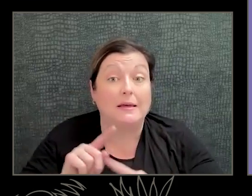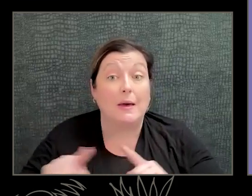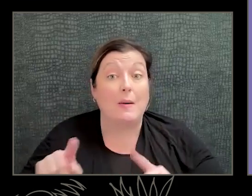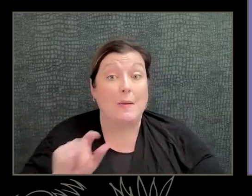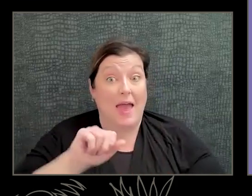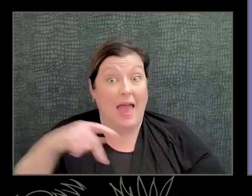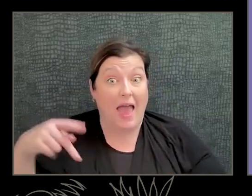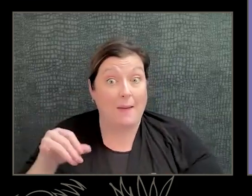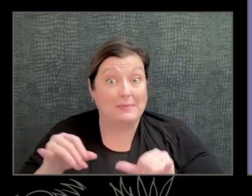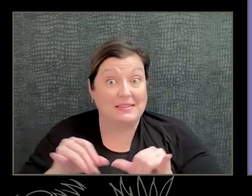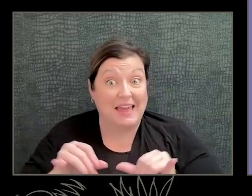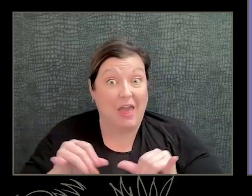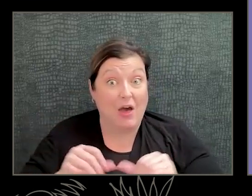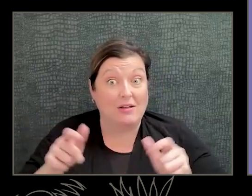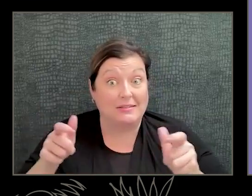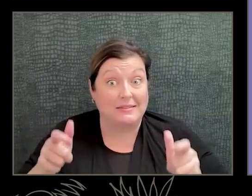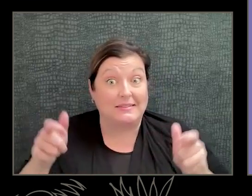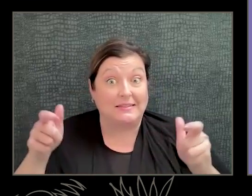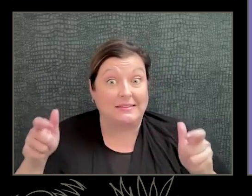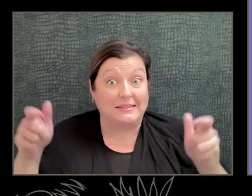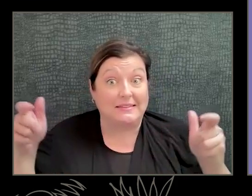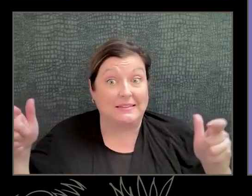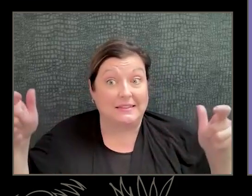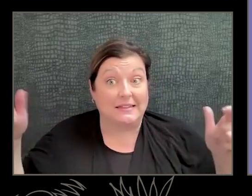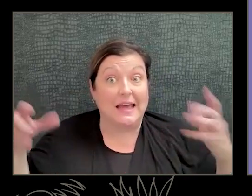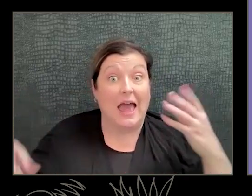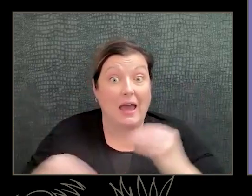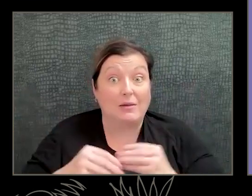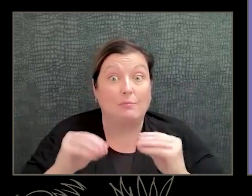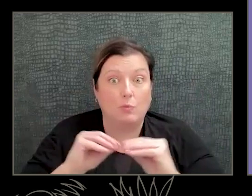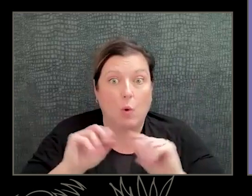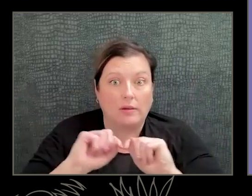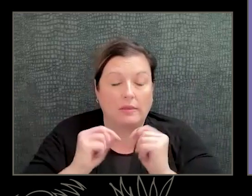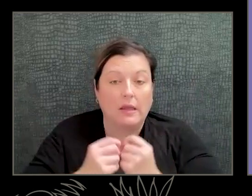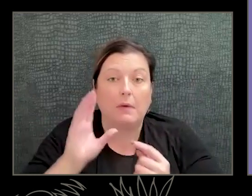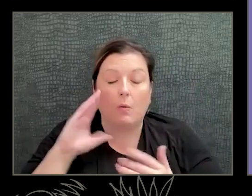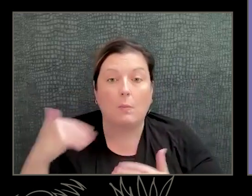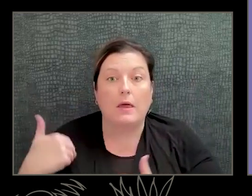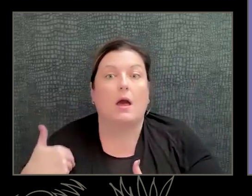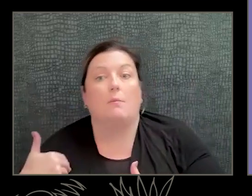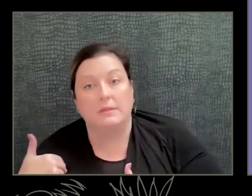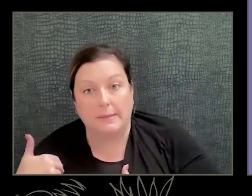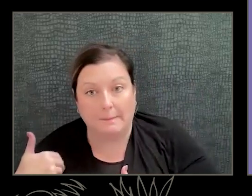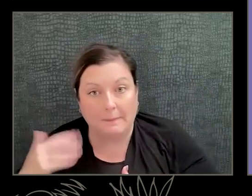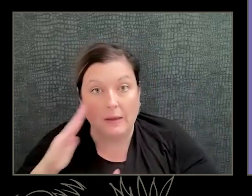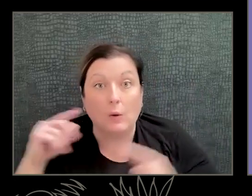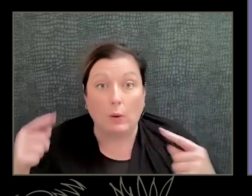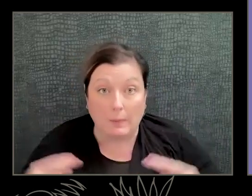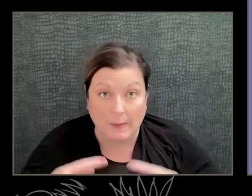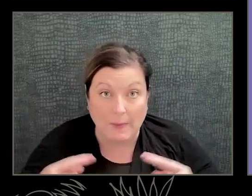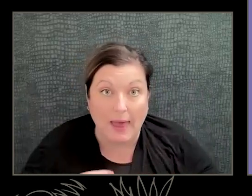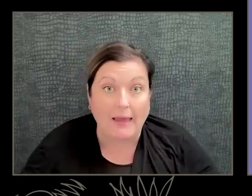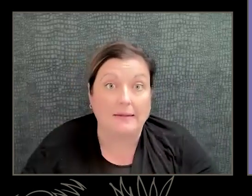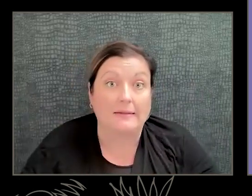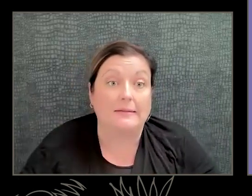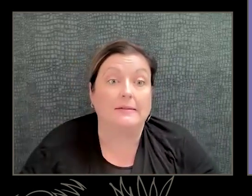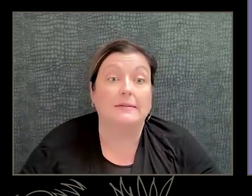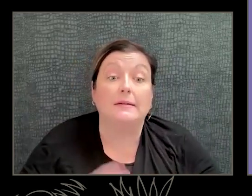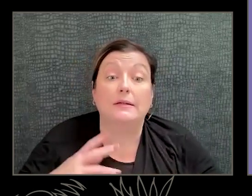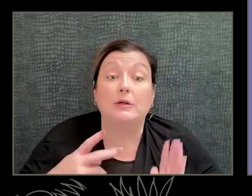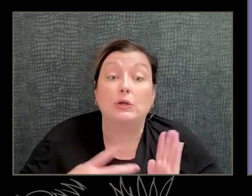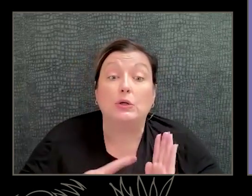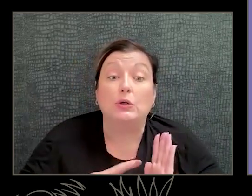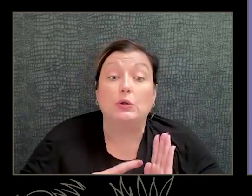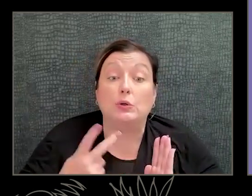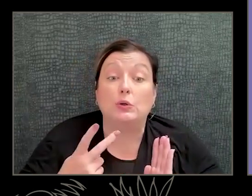and as your app gets bigger and you add more people to your team, it's going to be cumbersome and it is going to be a pain. Also, duplication has